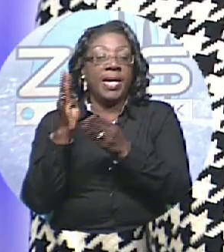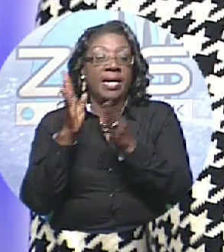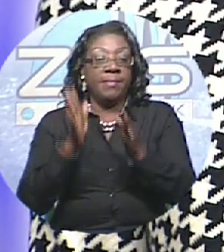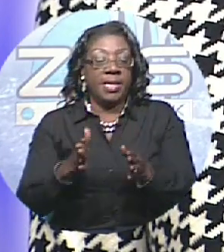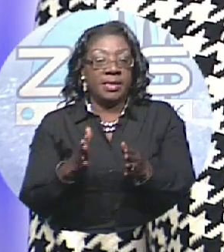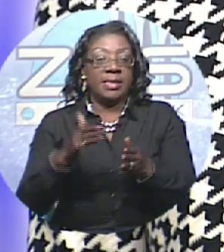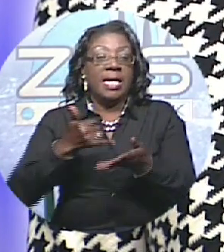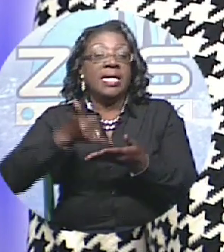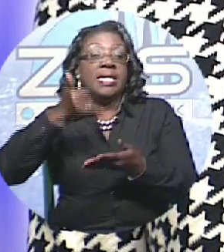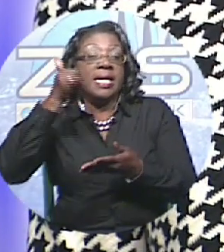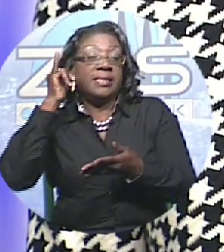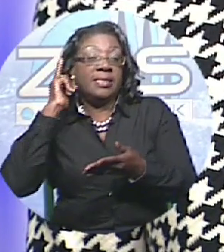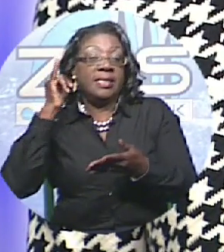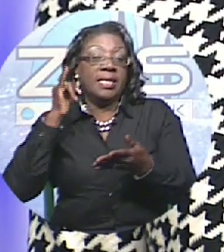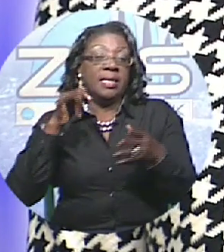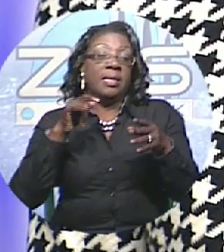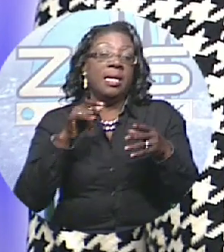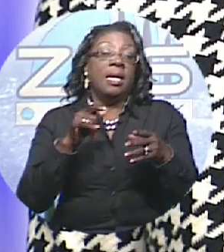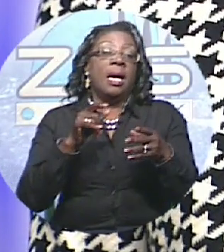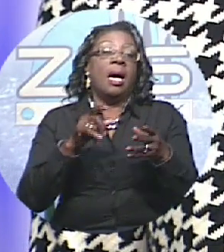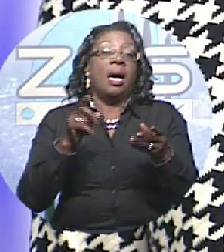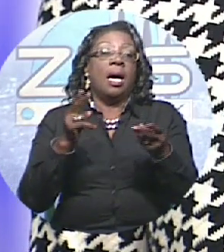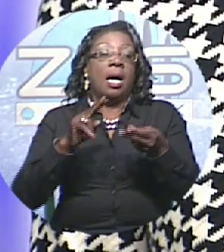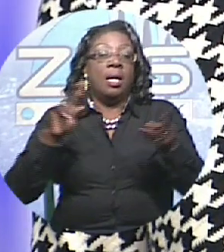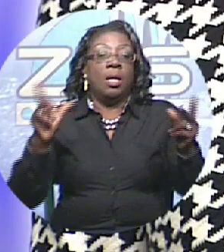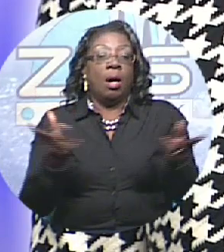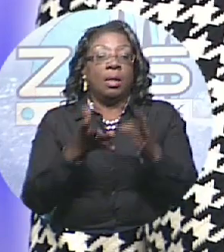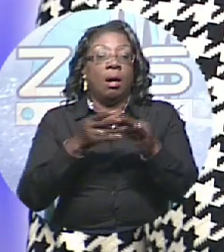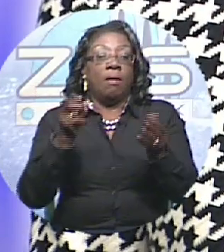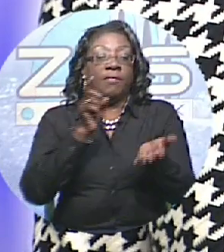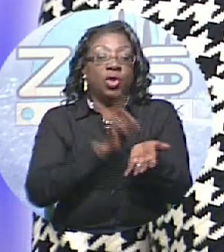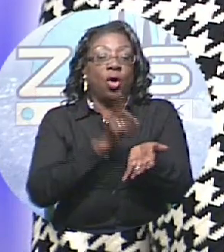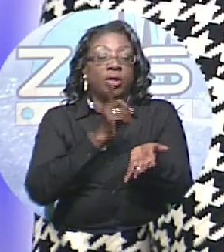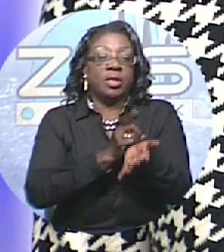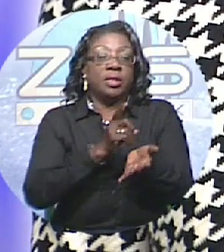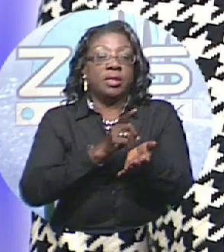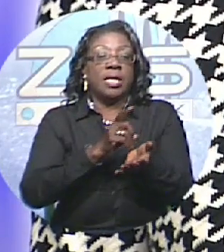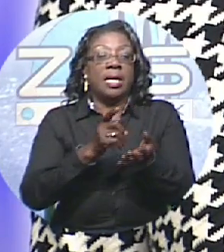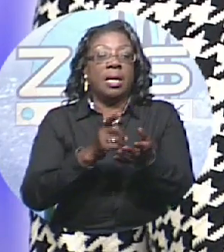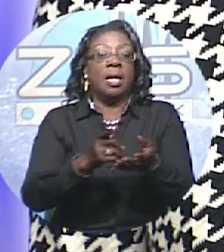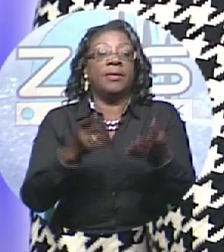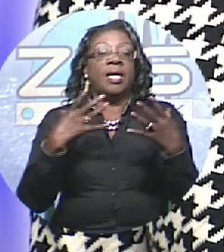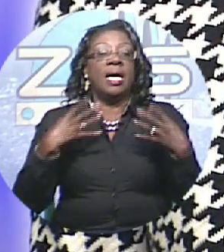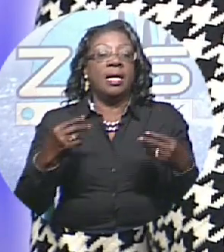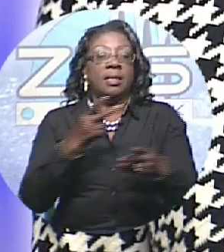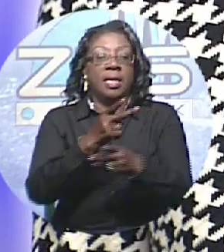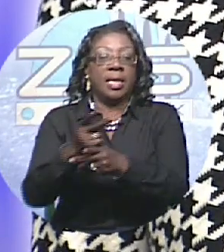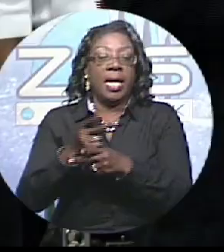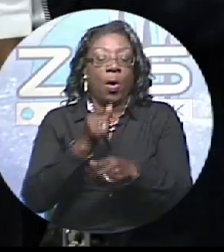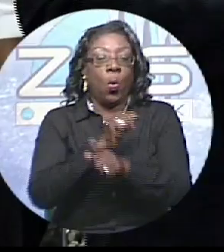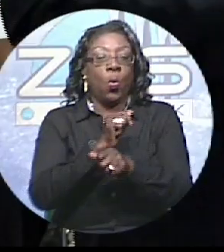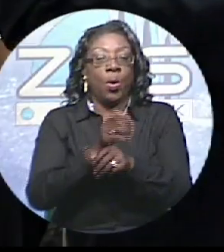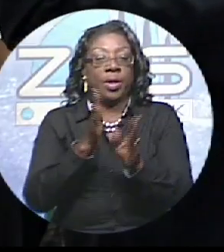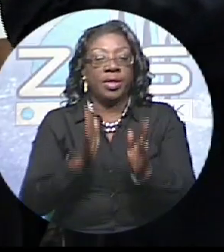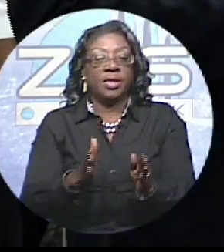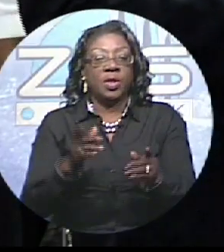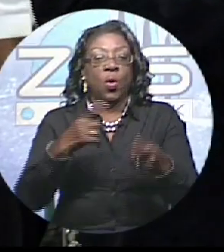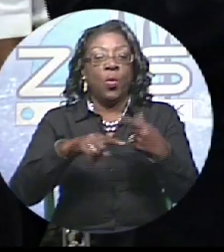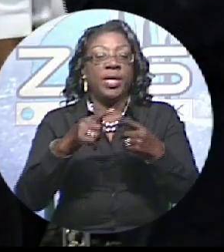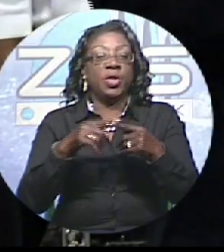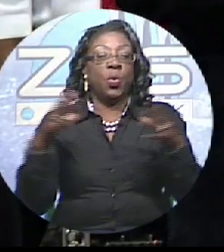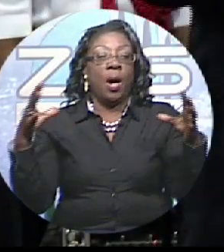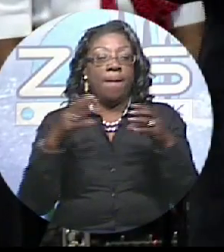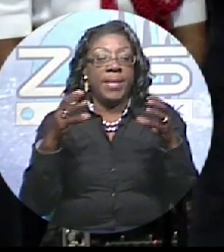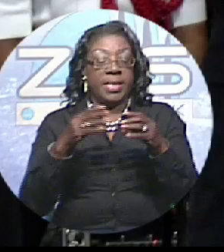attended a special informative symposium at the Paul Farquharson Center. Our Siesker Adderley has more. Some doctors and